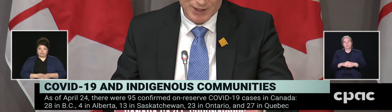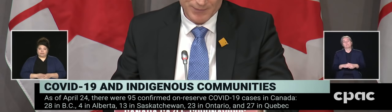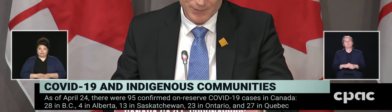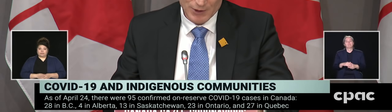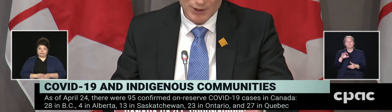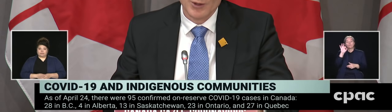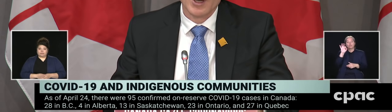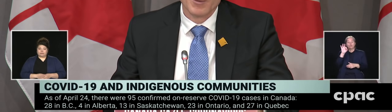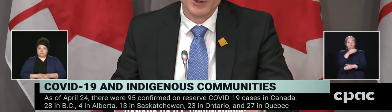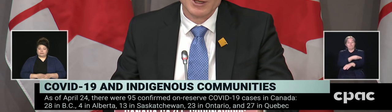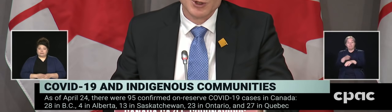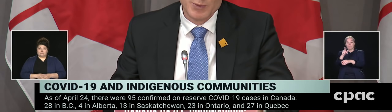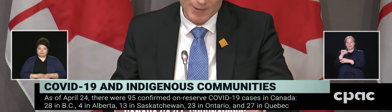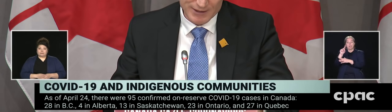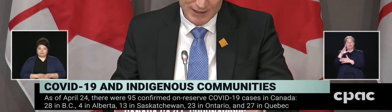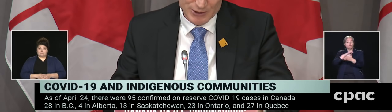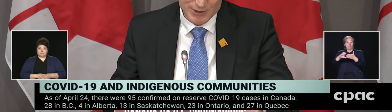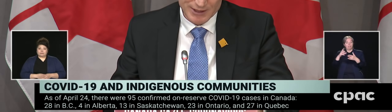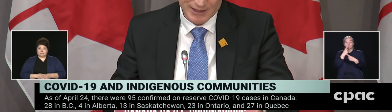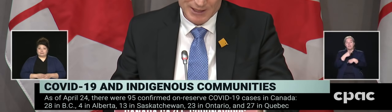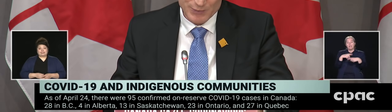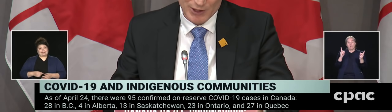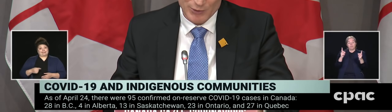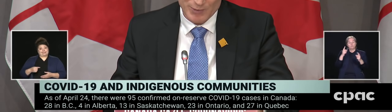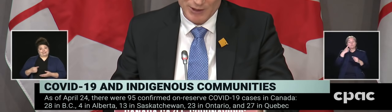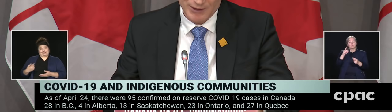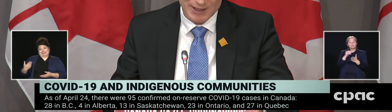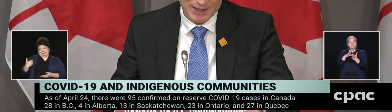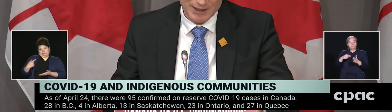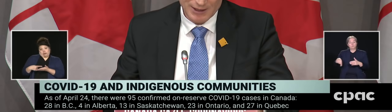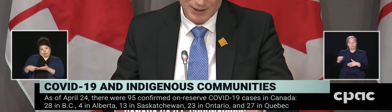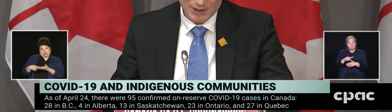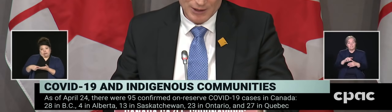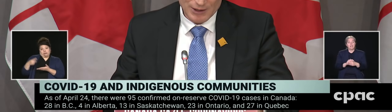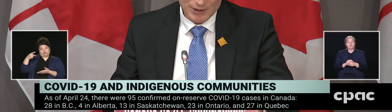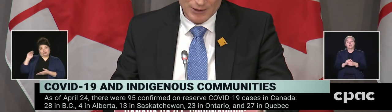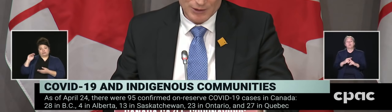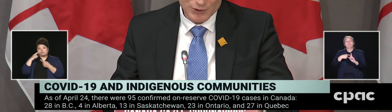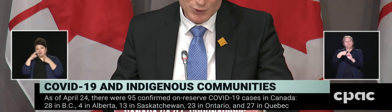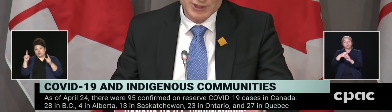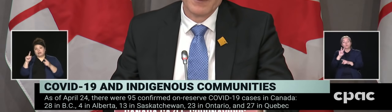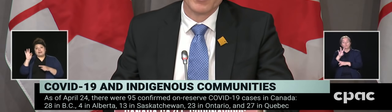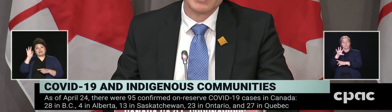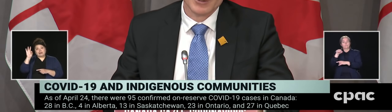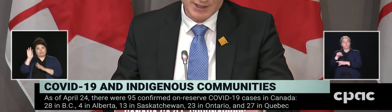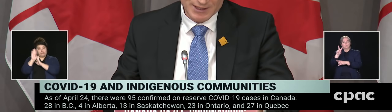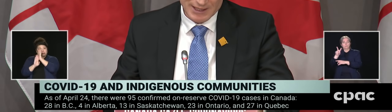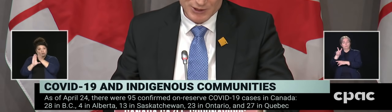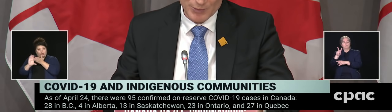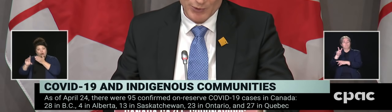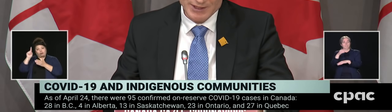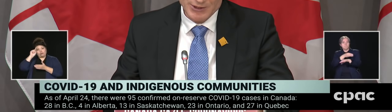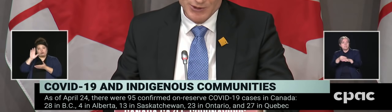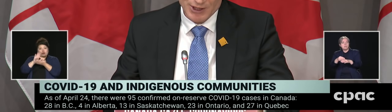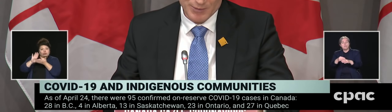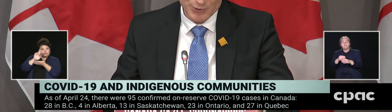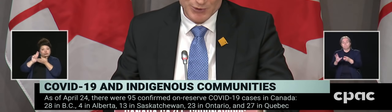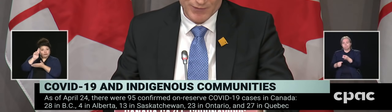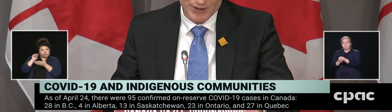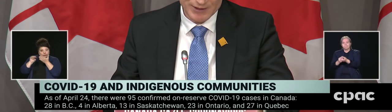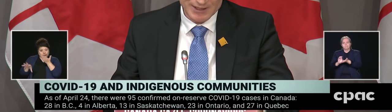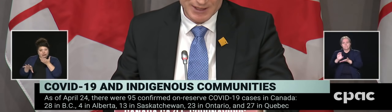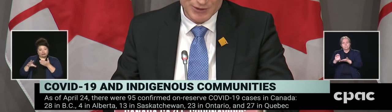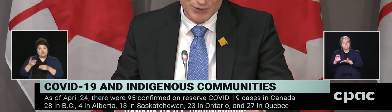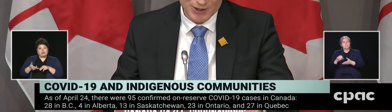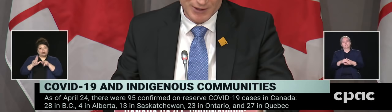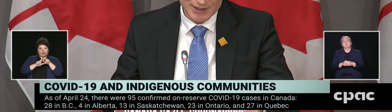étudiants, dont un montant supplémentaire de 75,2 millions de dollars de soutien fondé sur les distinctions pour les étudiants